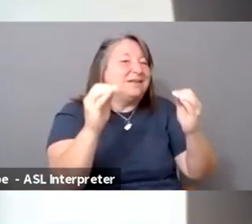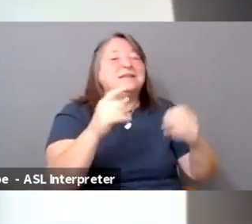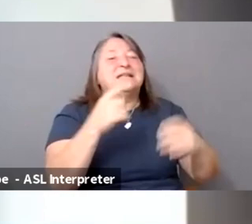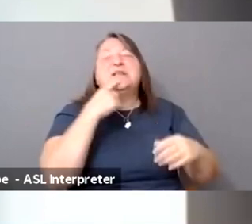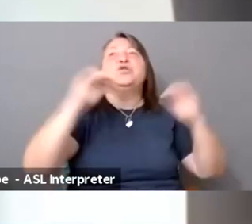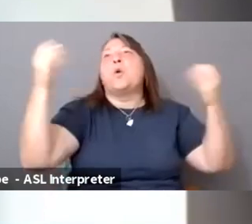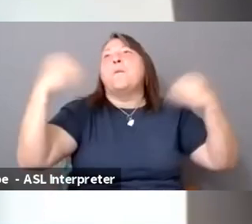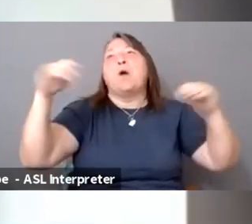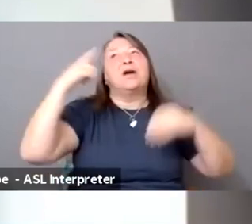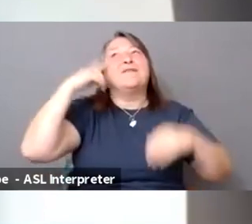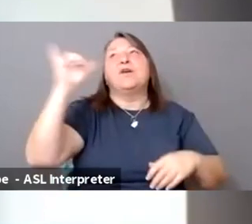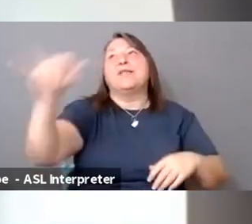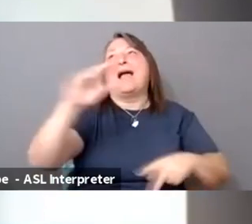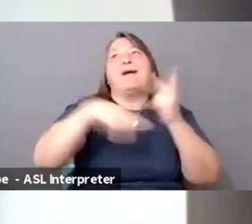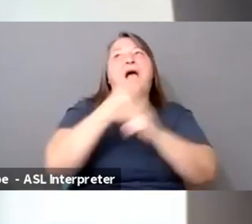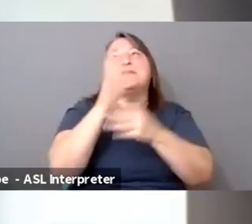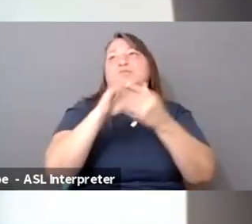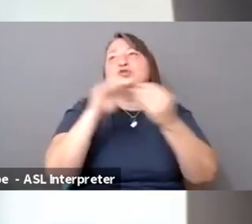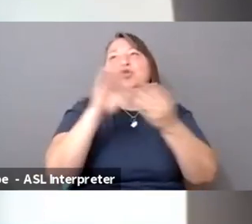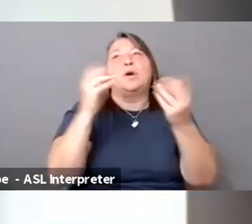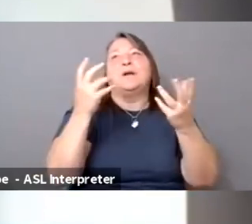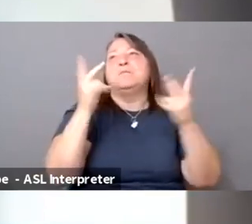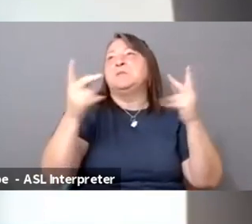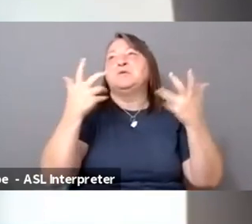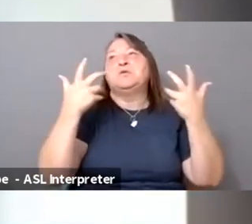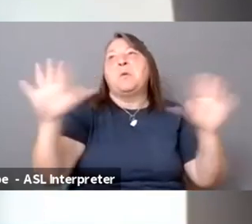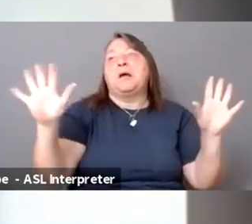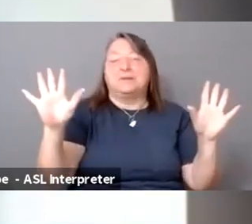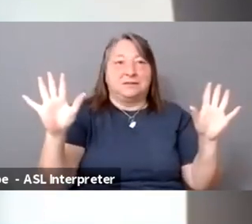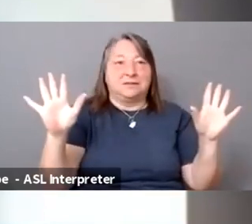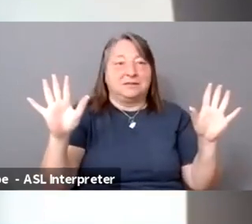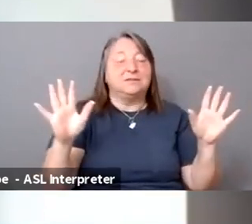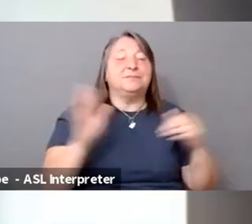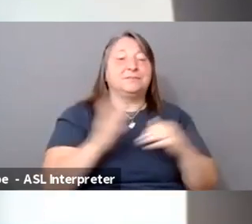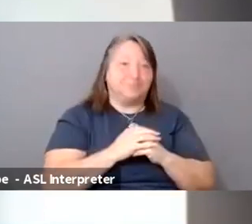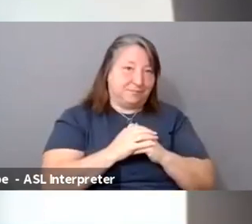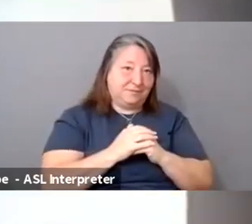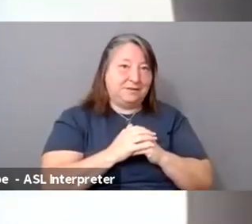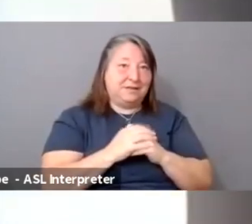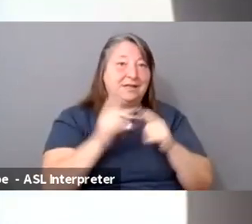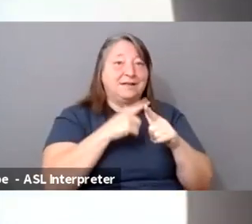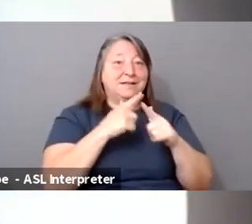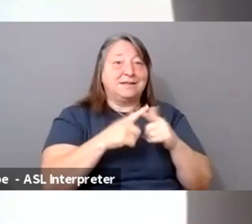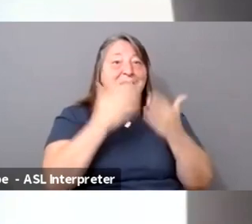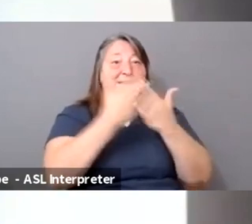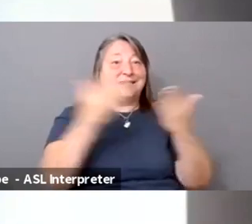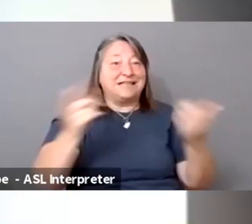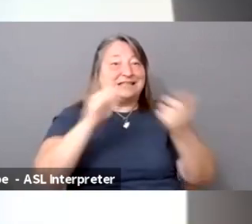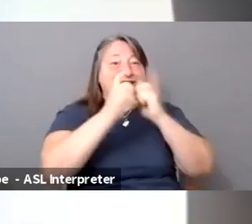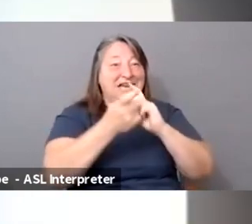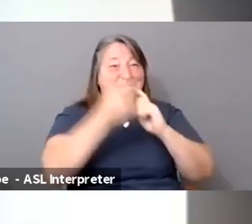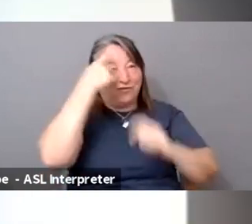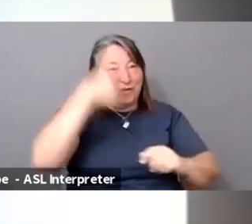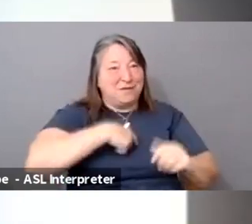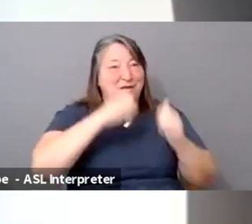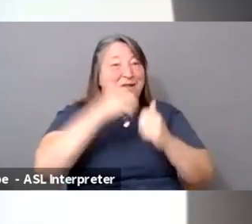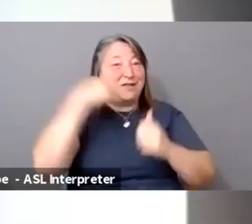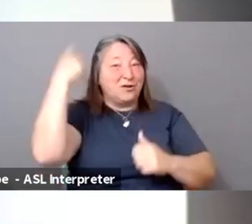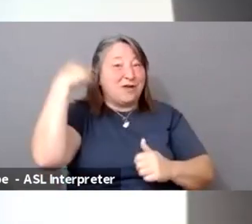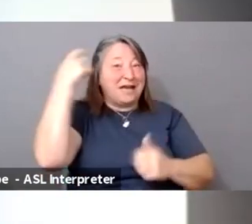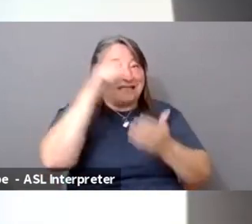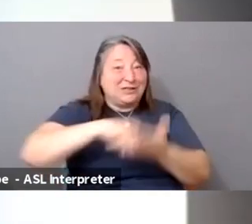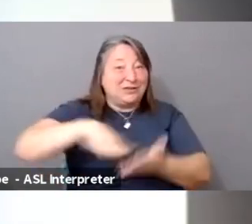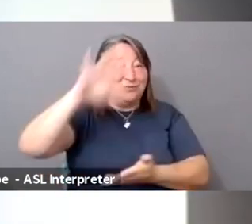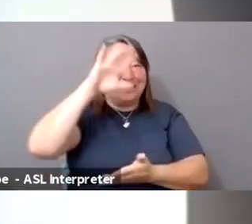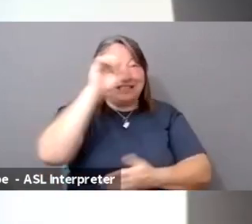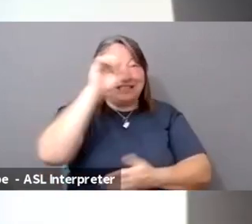it. And things, I think, changed for me with Crazy Rich Asians in that we got